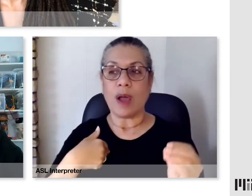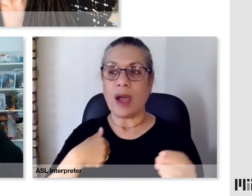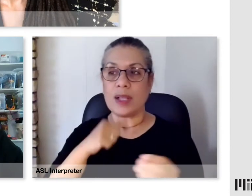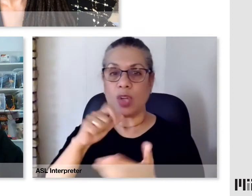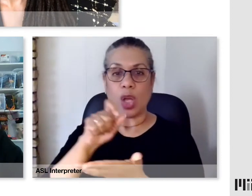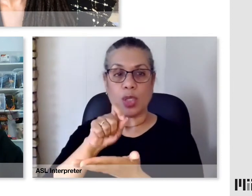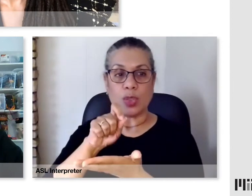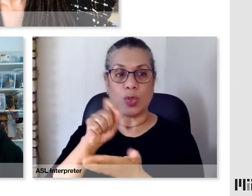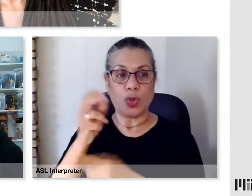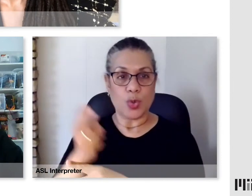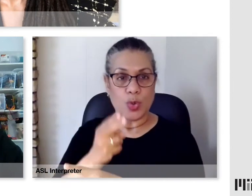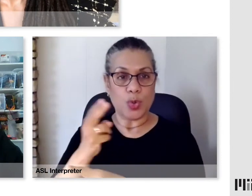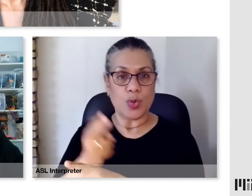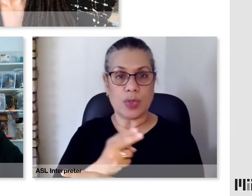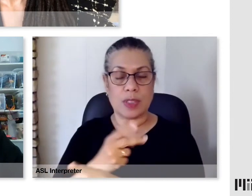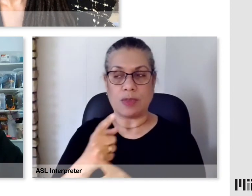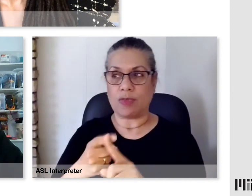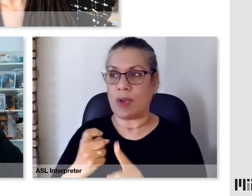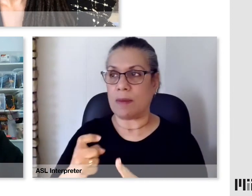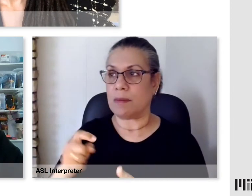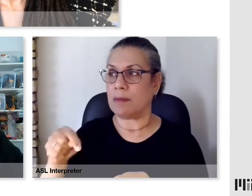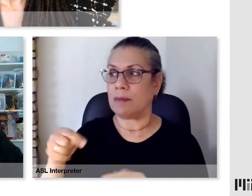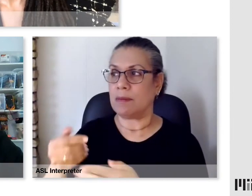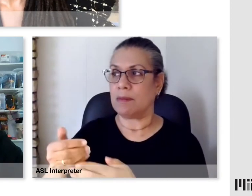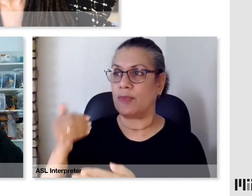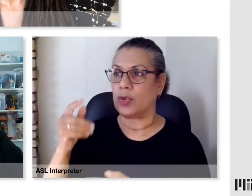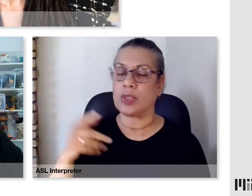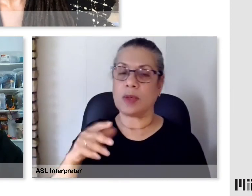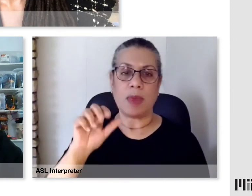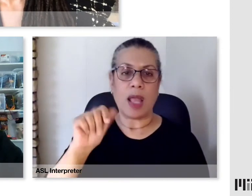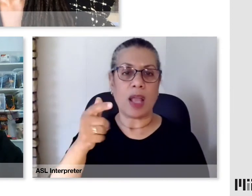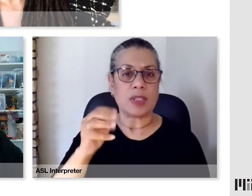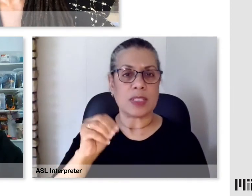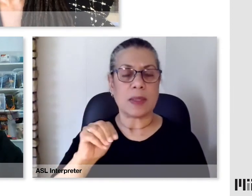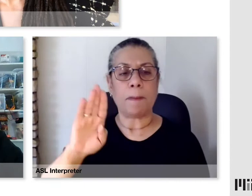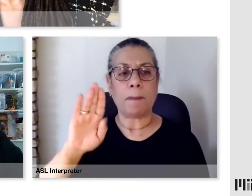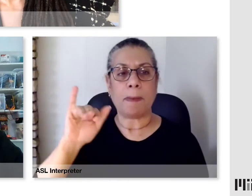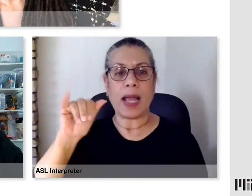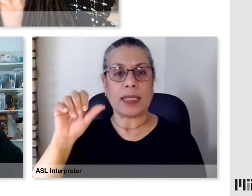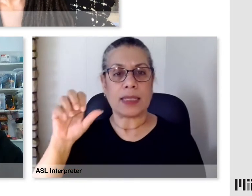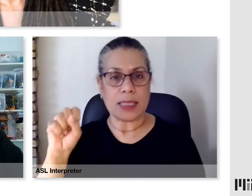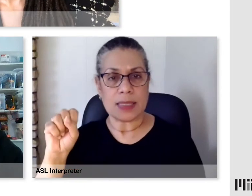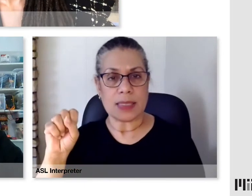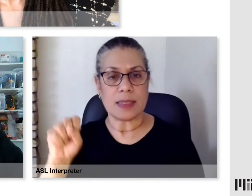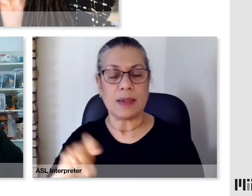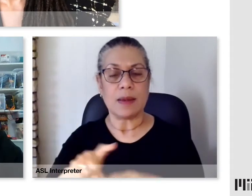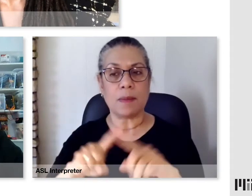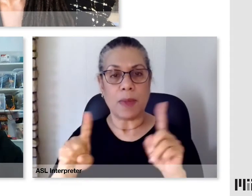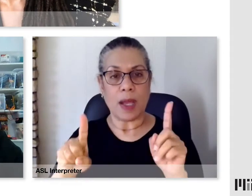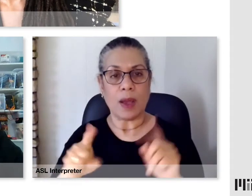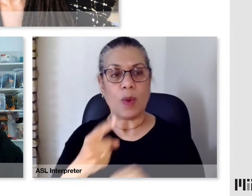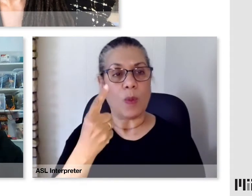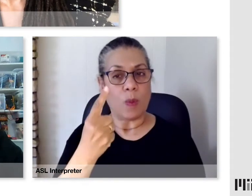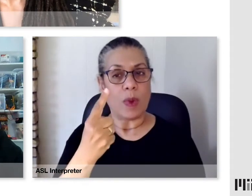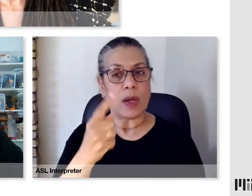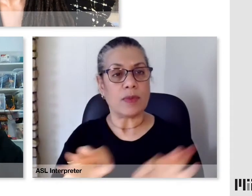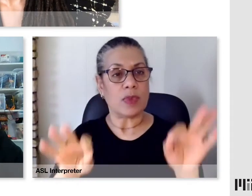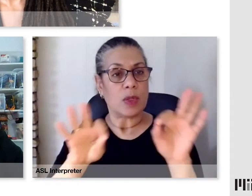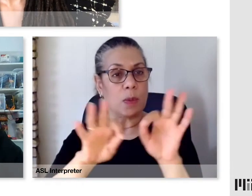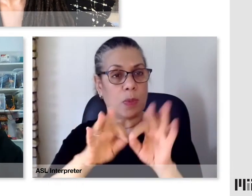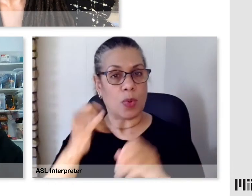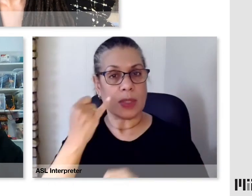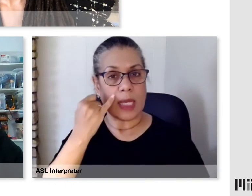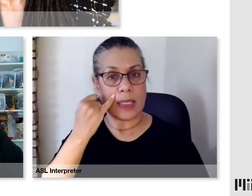this was from a while ago, before the term algorithmic bias was quite in parlance, you know, but one of the key ideas was that all